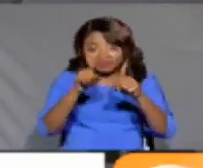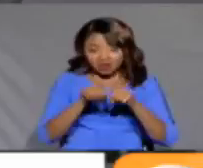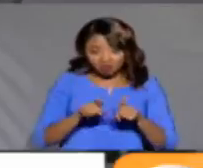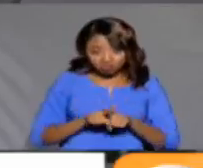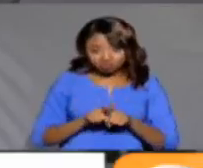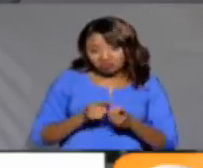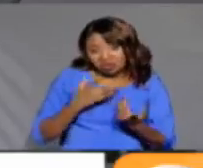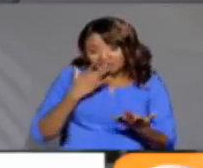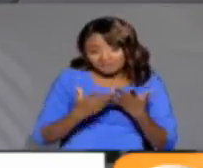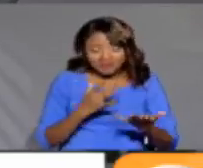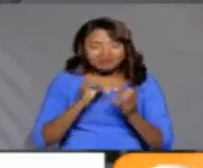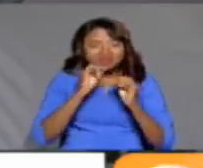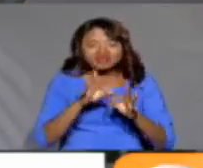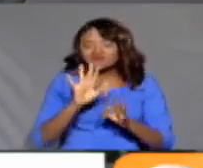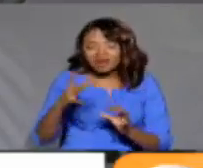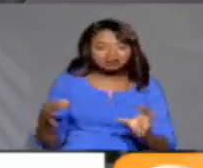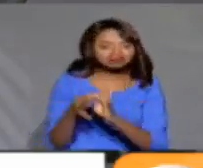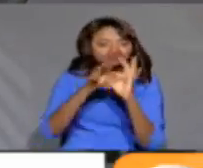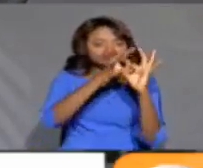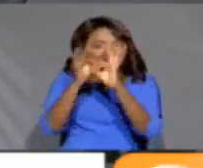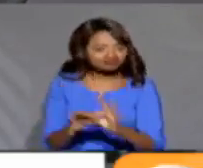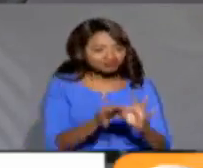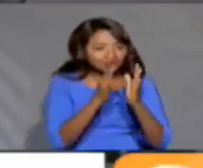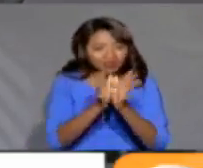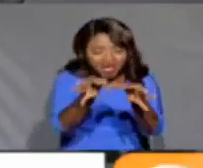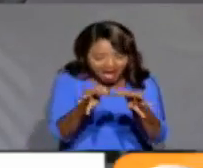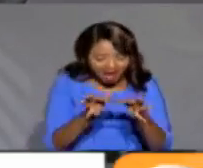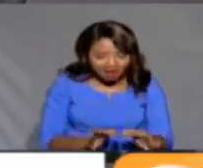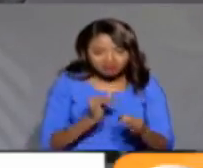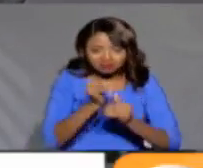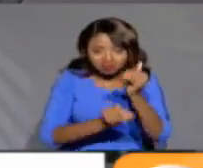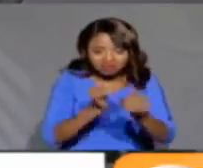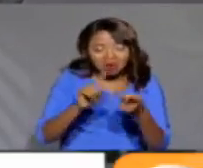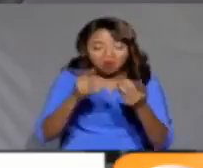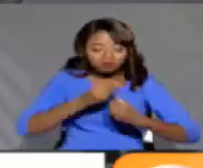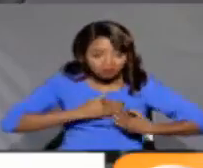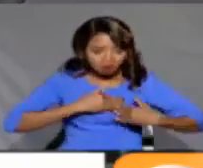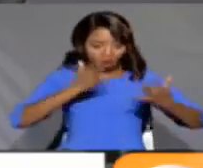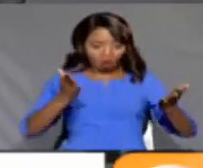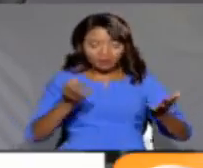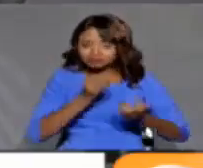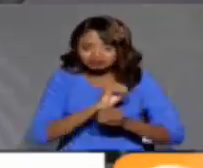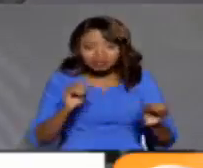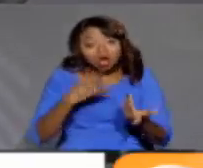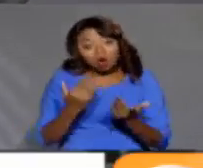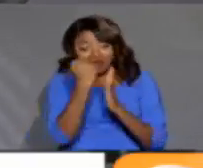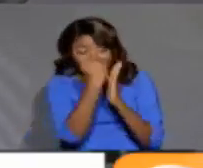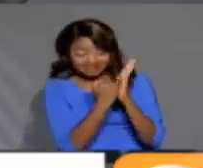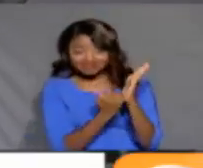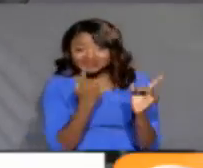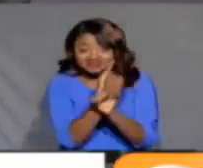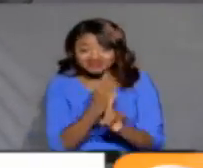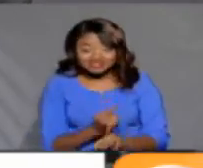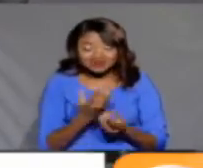there is lack of conformity with accounting procedures, inadequate disclosure, uncertainties in estimates, or the statement of